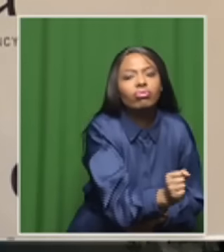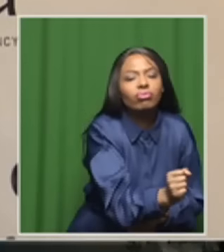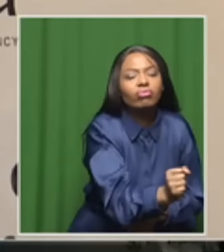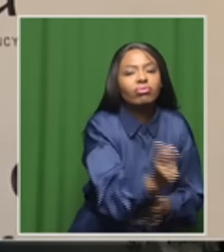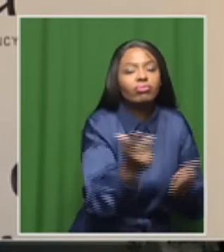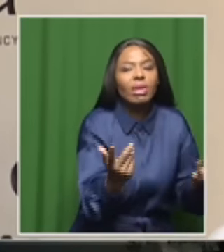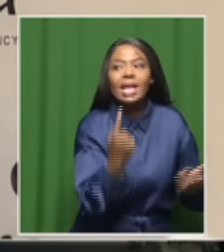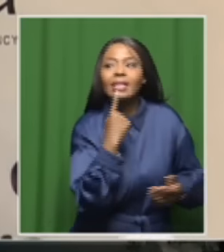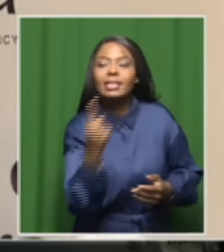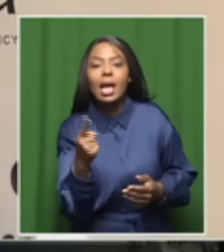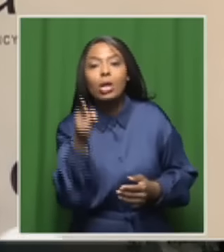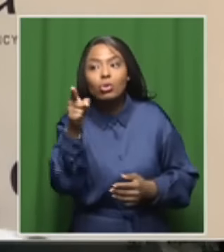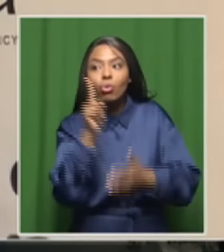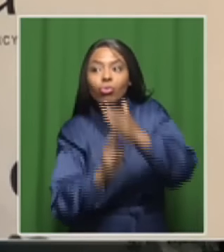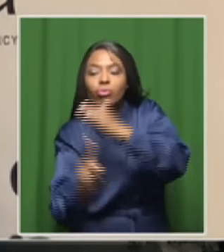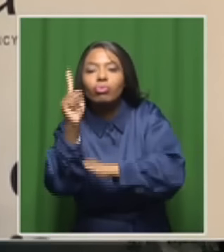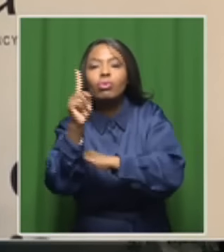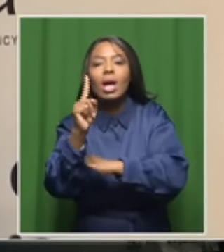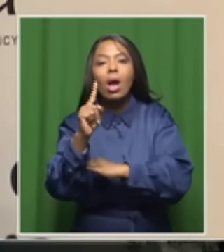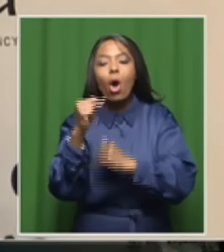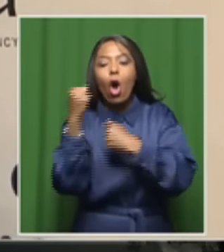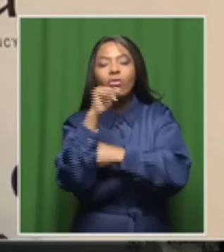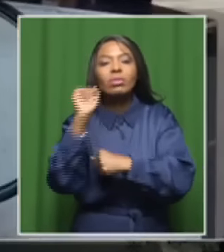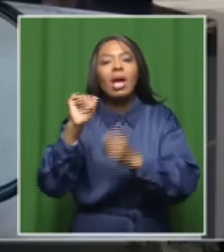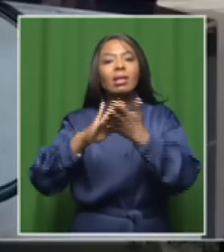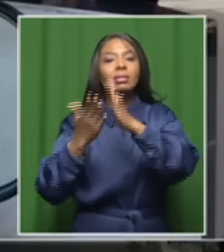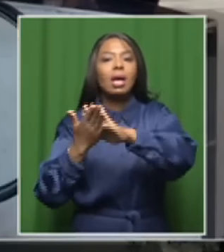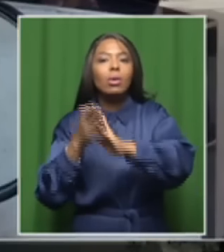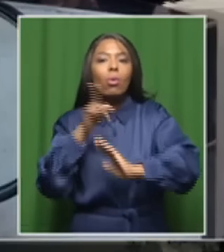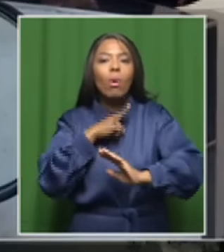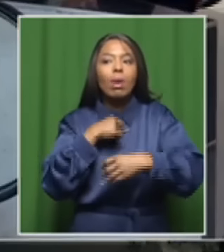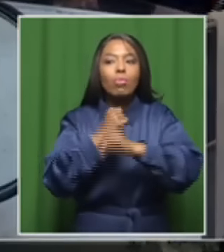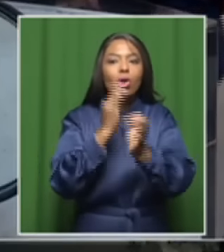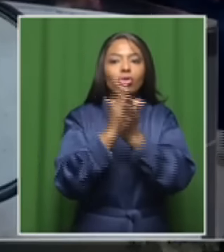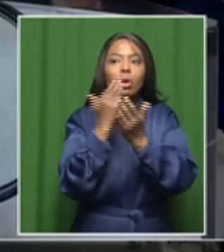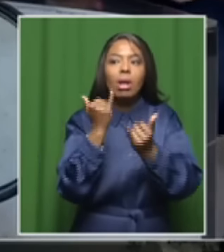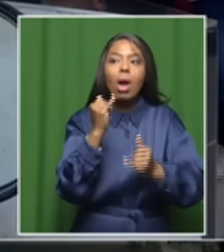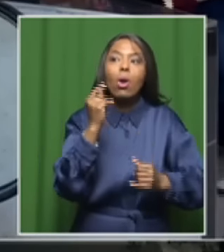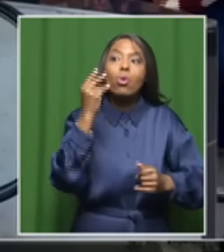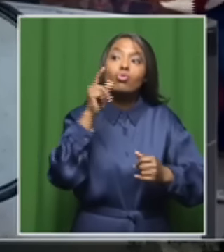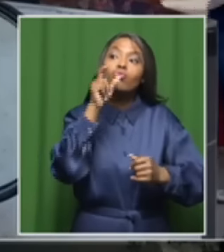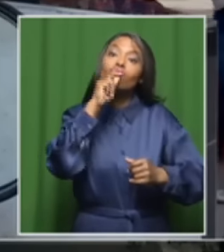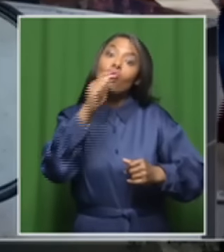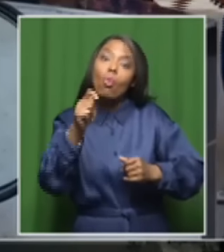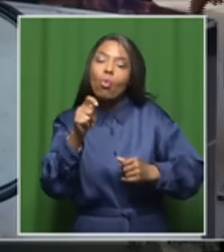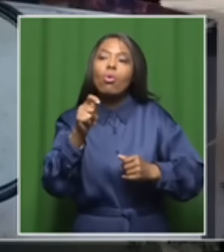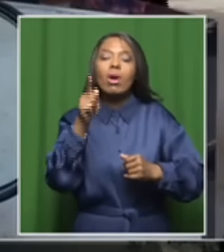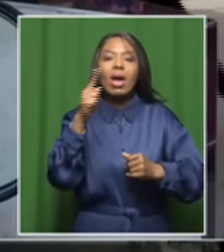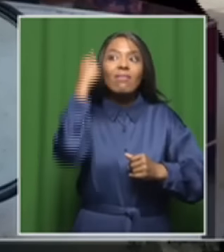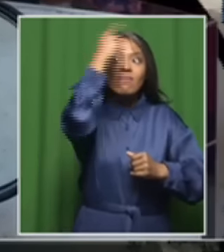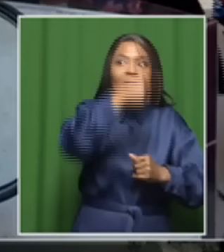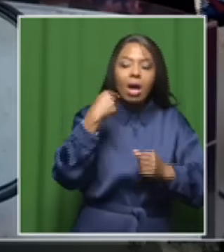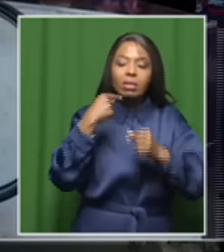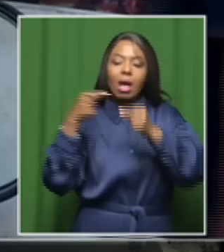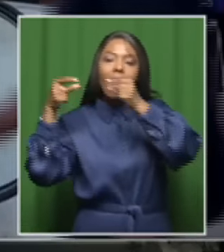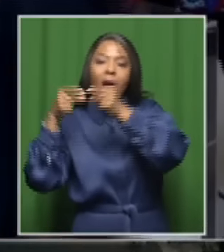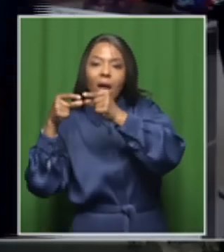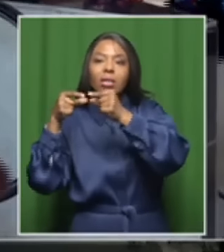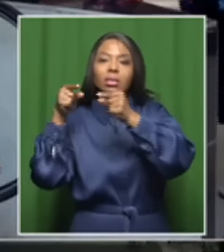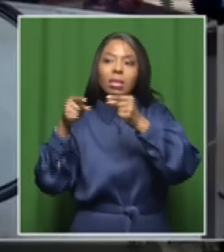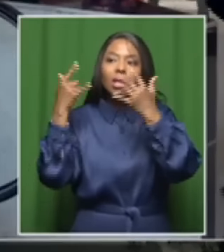told to go to SASSA offices so that they can verify themselves. And when they get there, there are